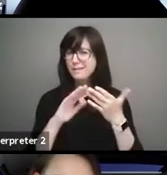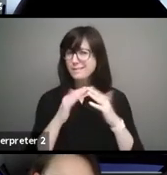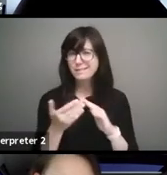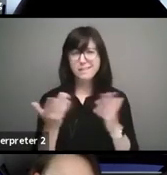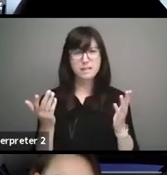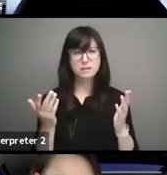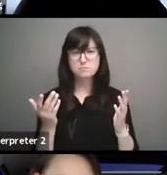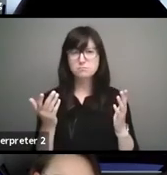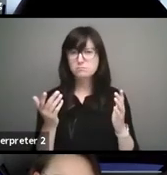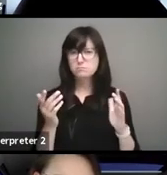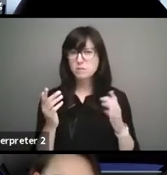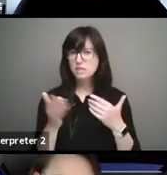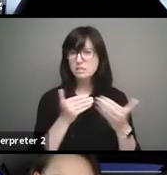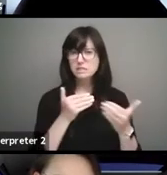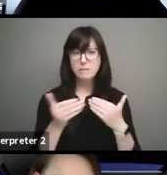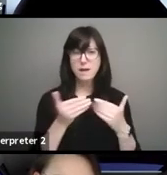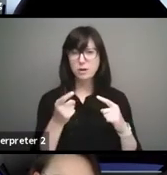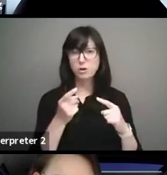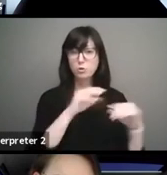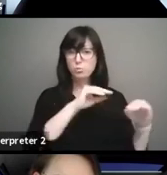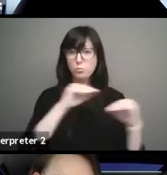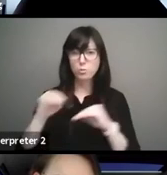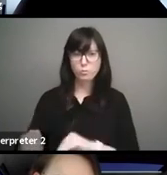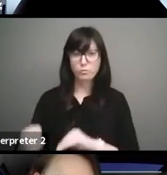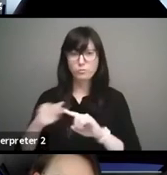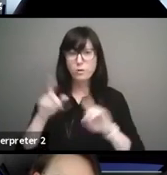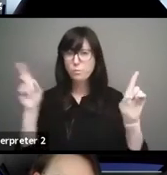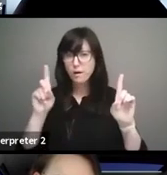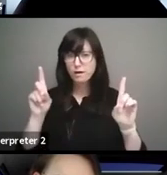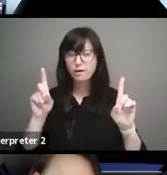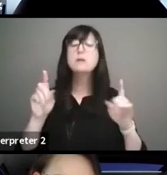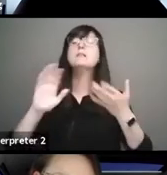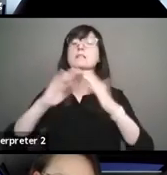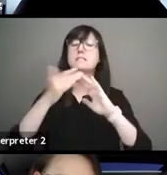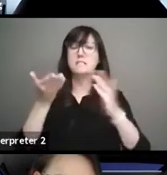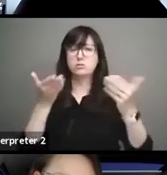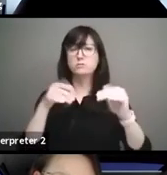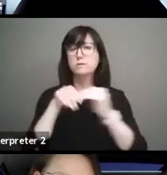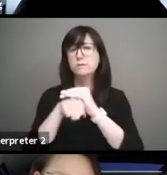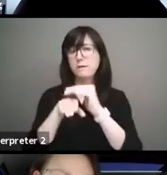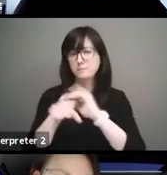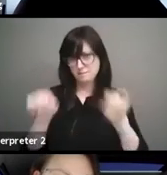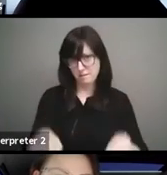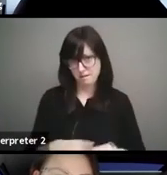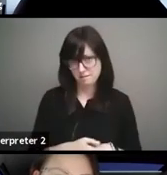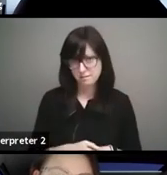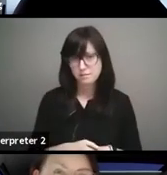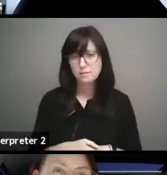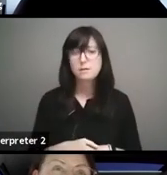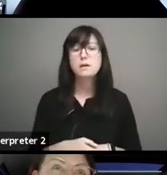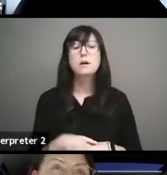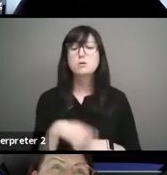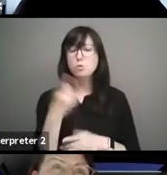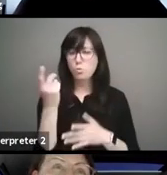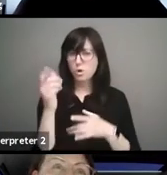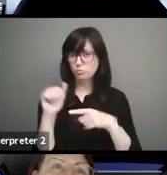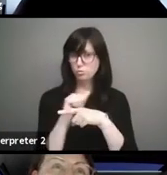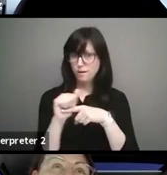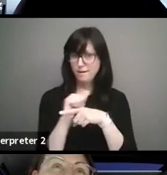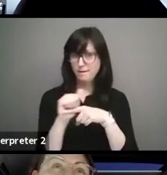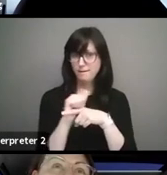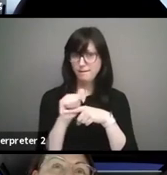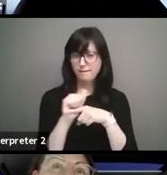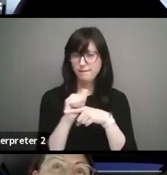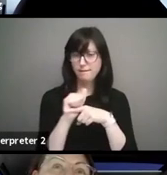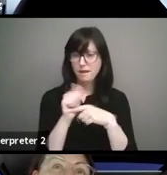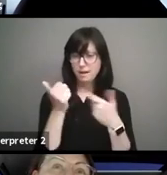regardless of your immigration status, you're able to access municipal services. And so one of the trainings that we're